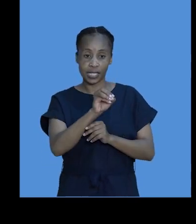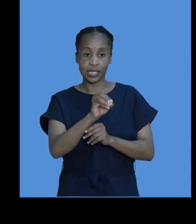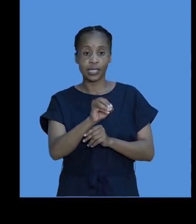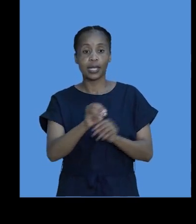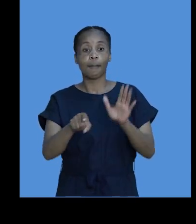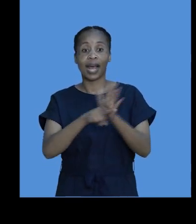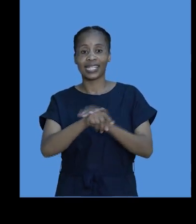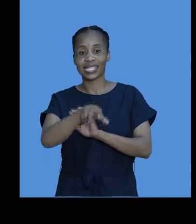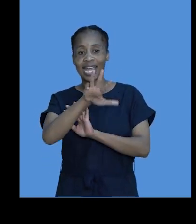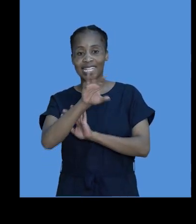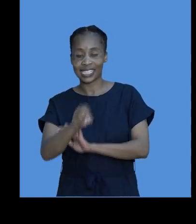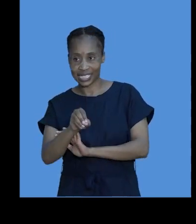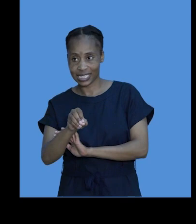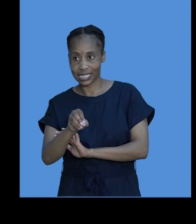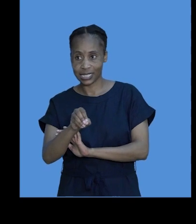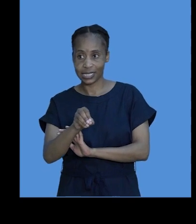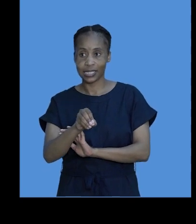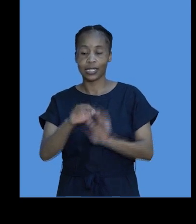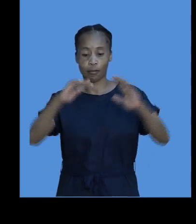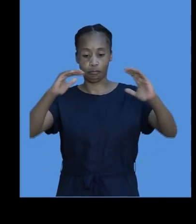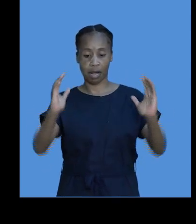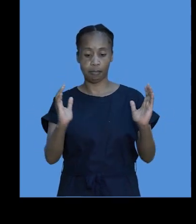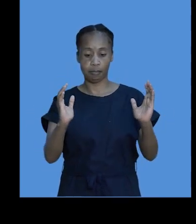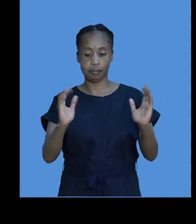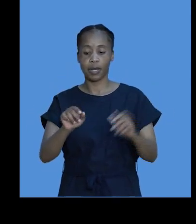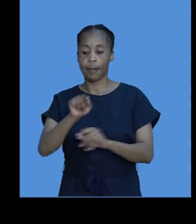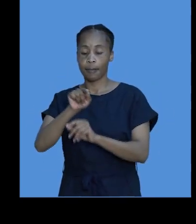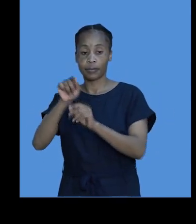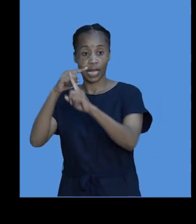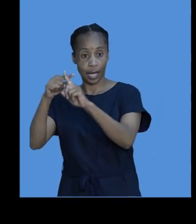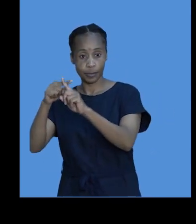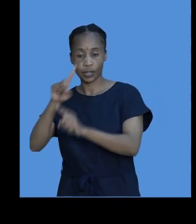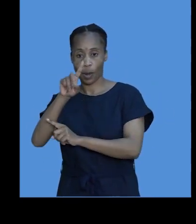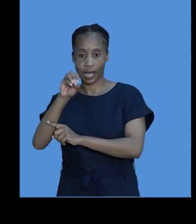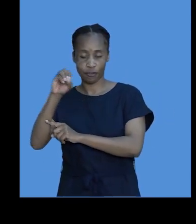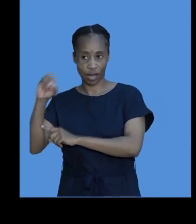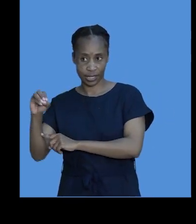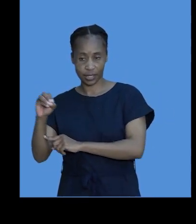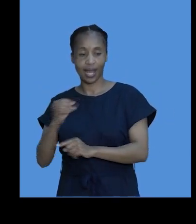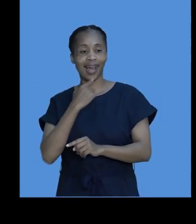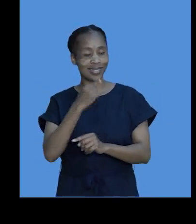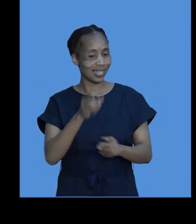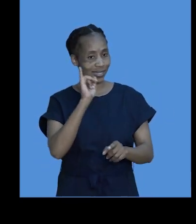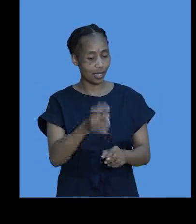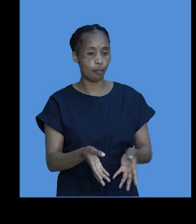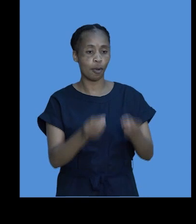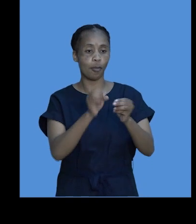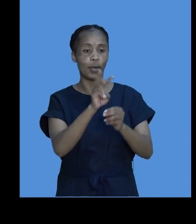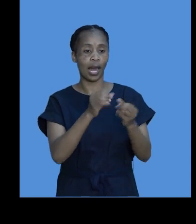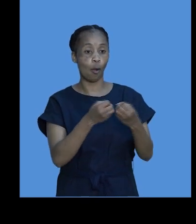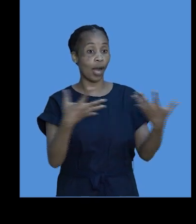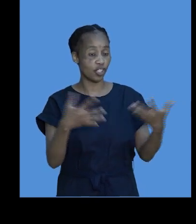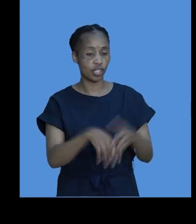50 less 90. We are substituting now, multiplied by 100. Remember to put brackets. And then you are going to get the